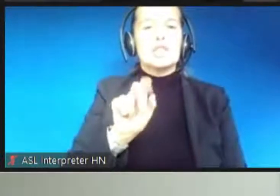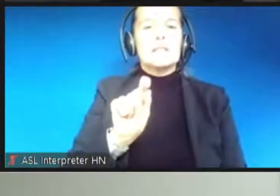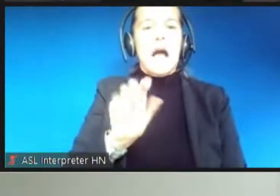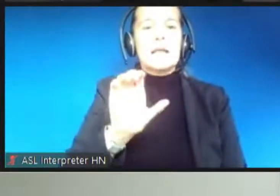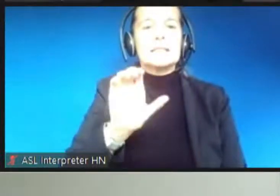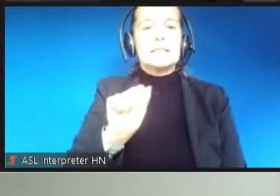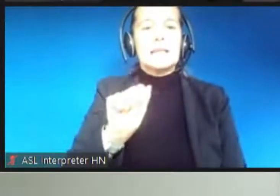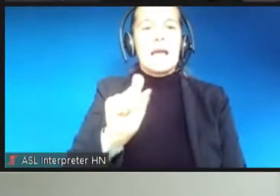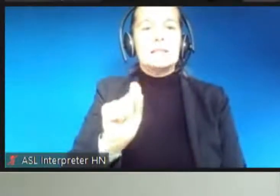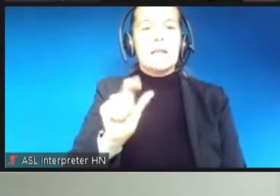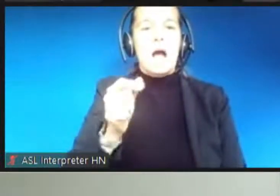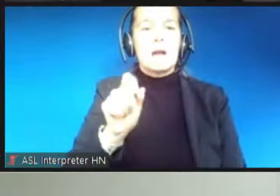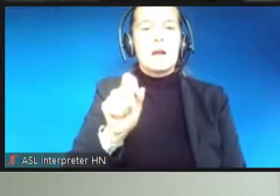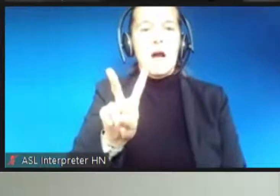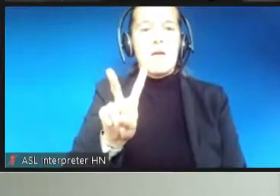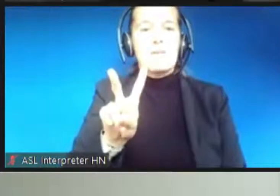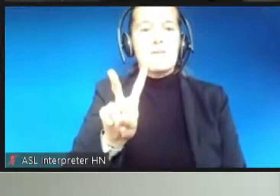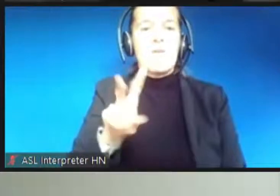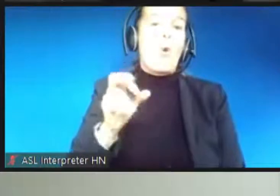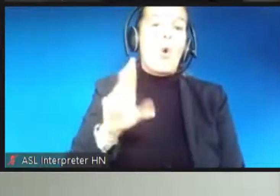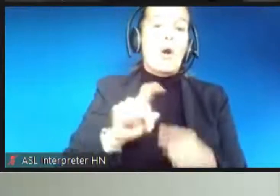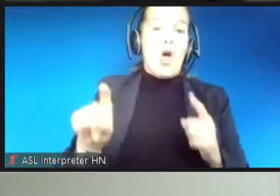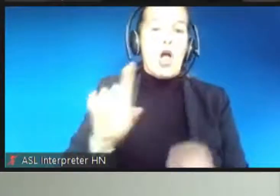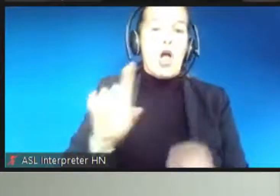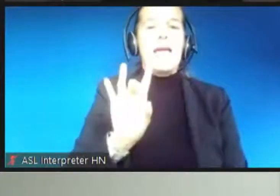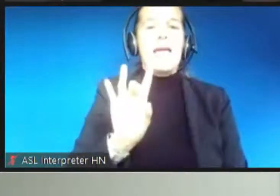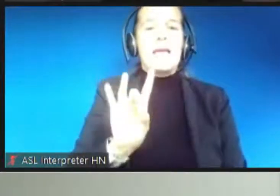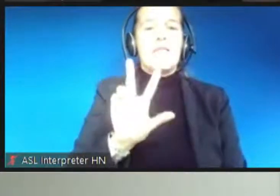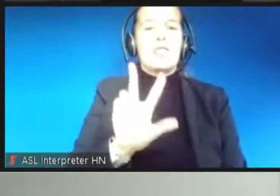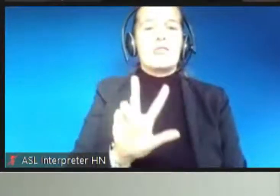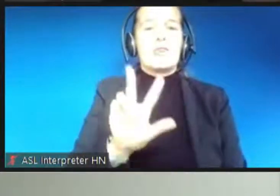myturn.ca.gov or call